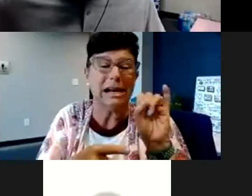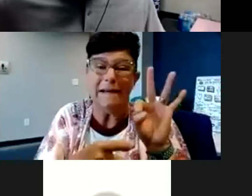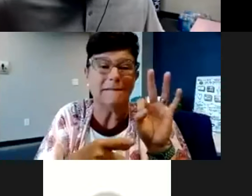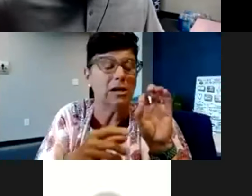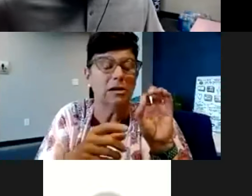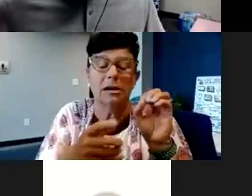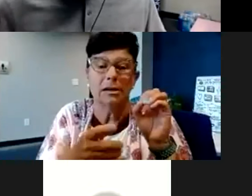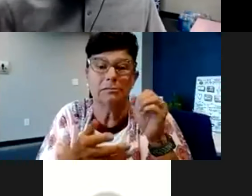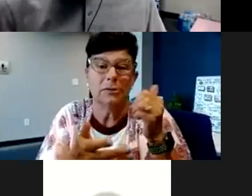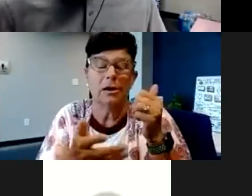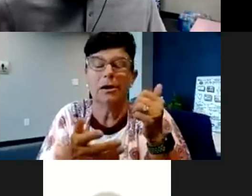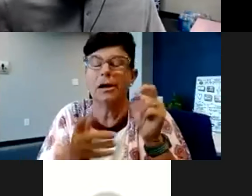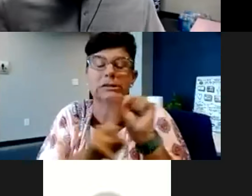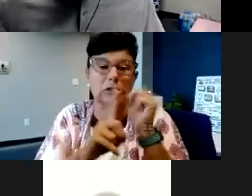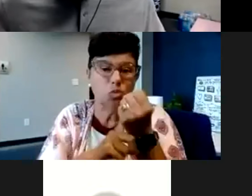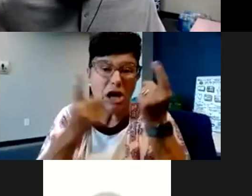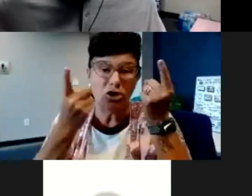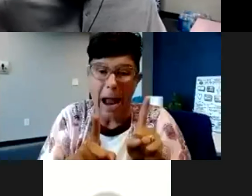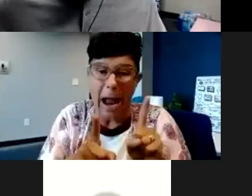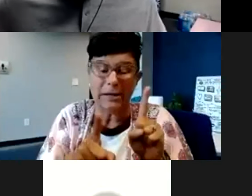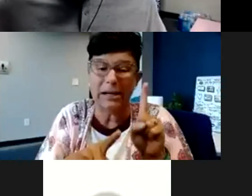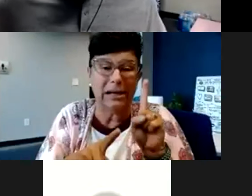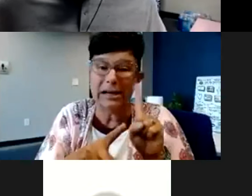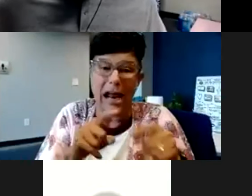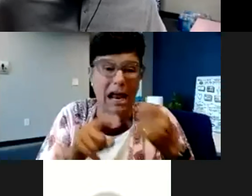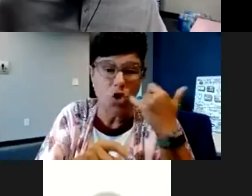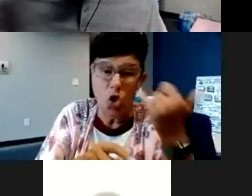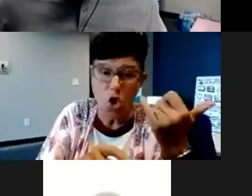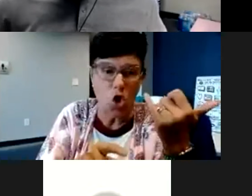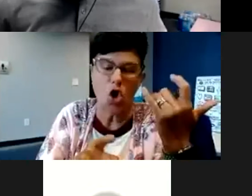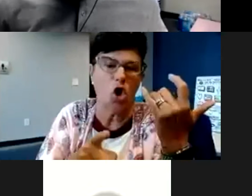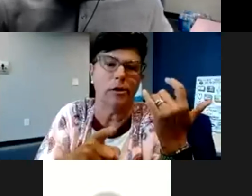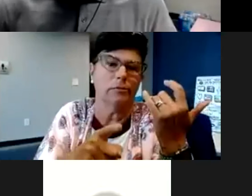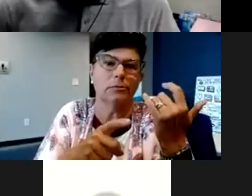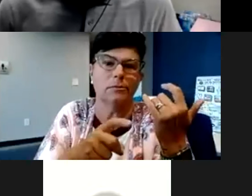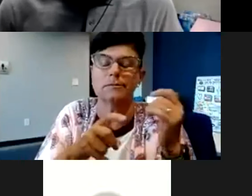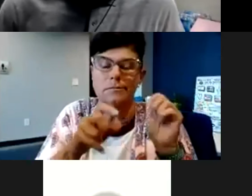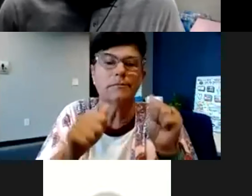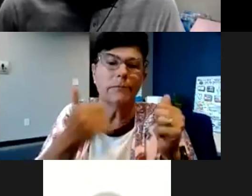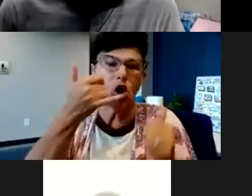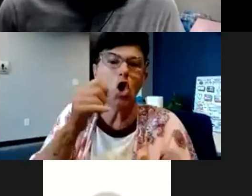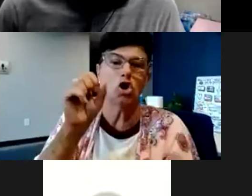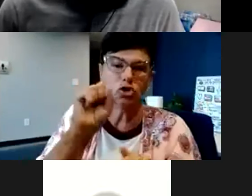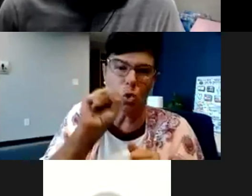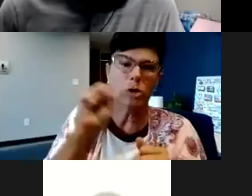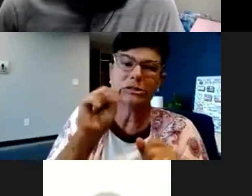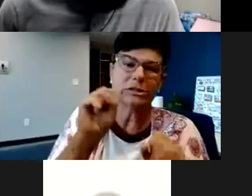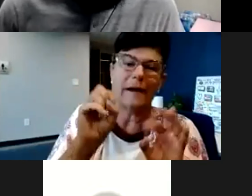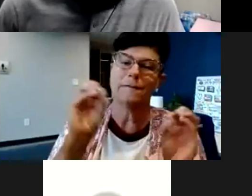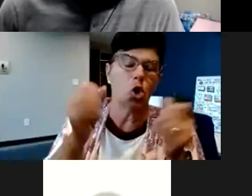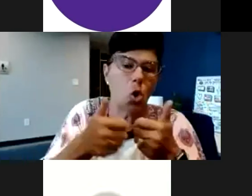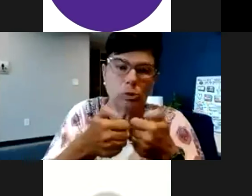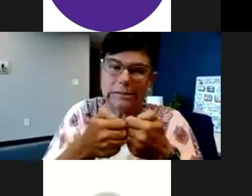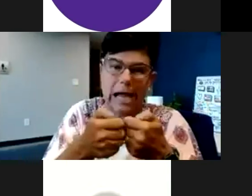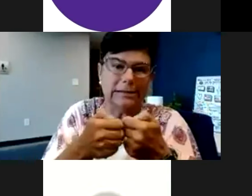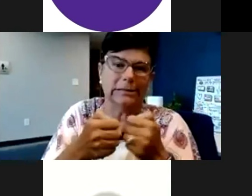you should, you can pull over and sign to and then let the interpreter know, and she'll be relaying that to the